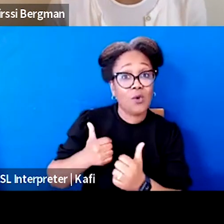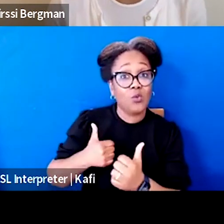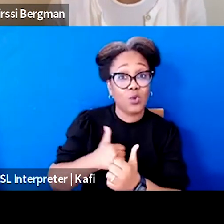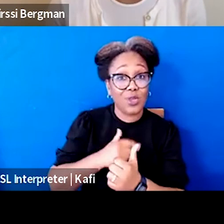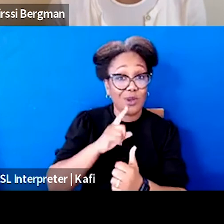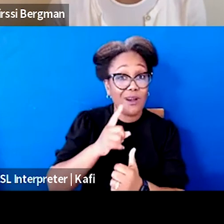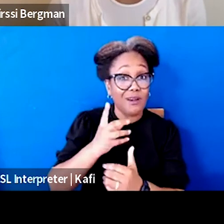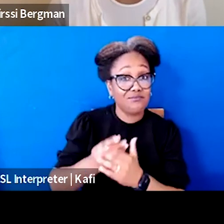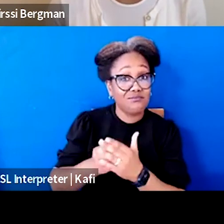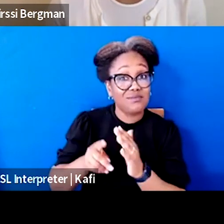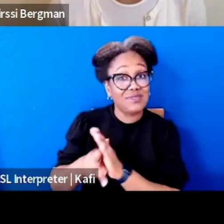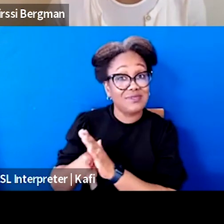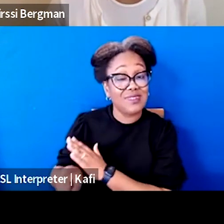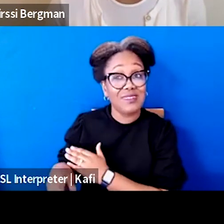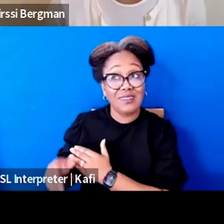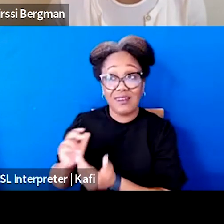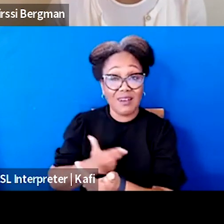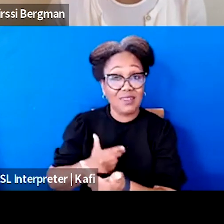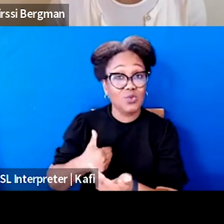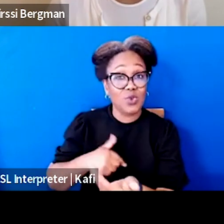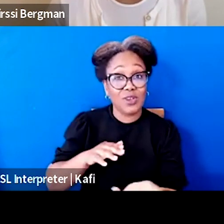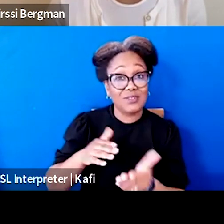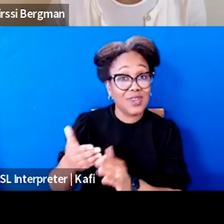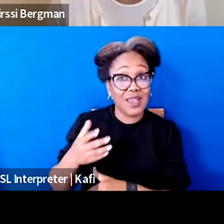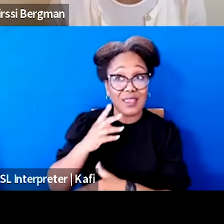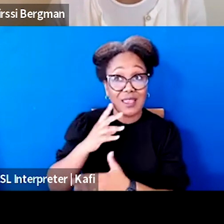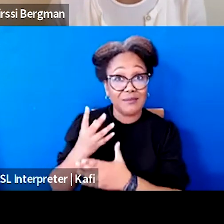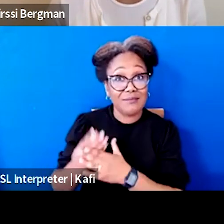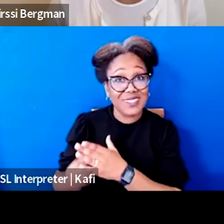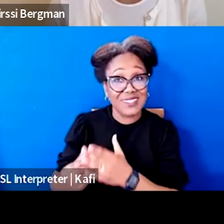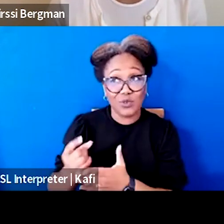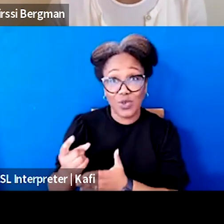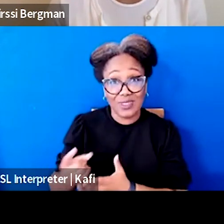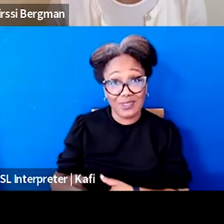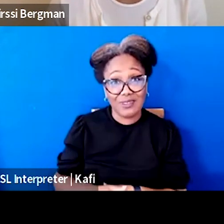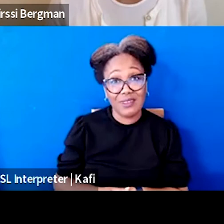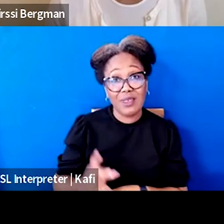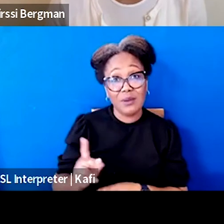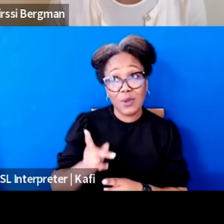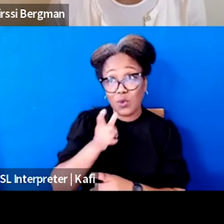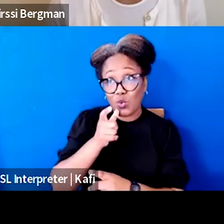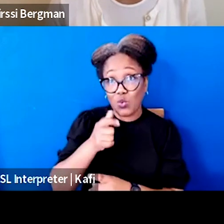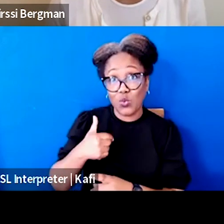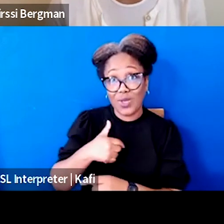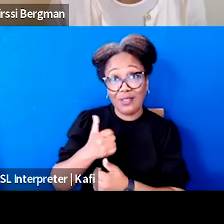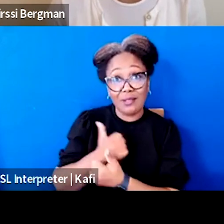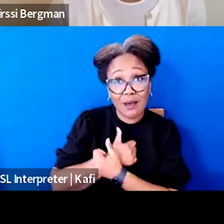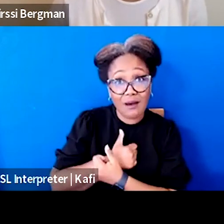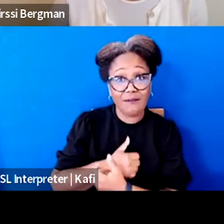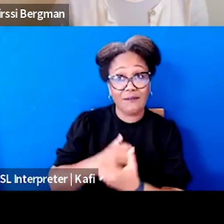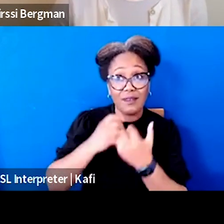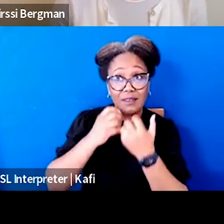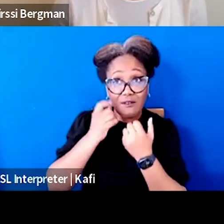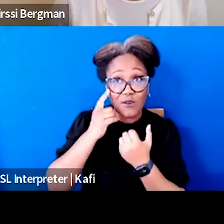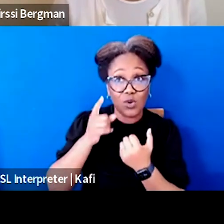a weekly basis, and how people who we loved and cared for are experiencing hardship, whether it be because the system